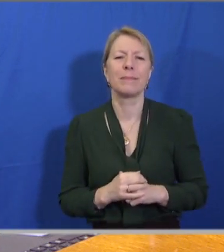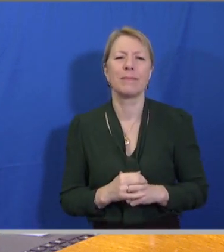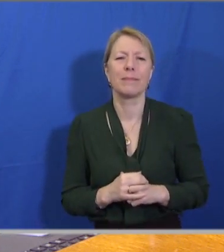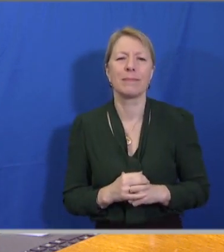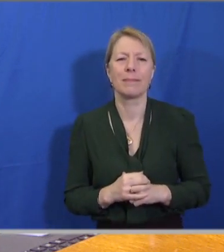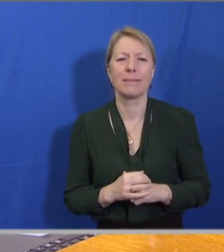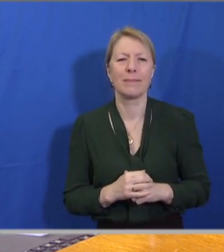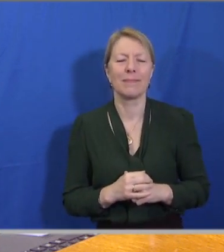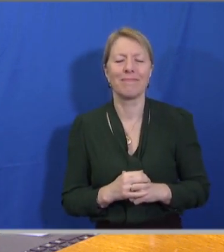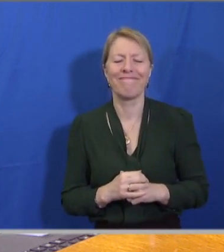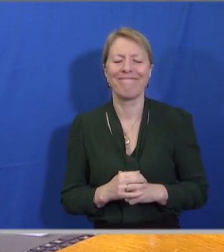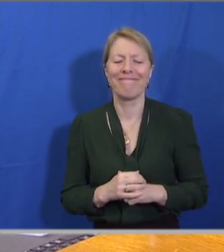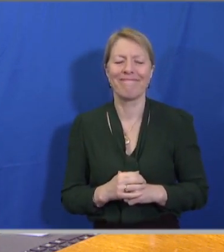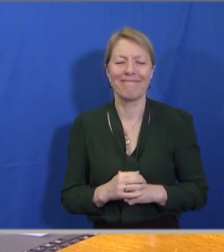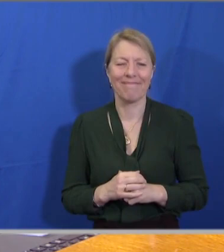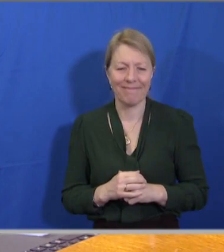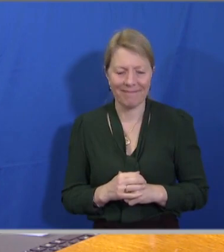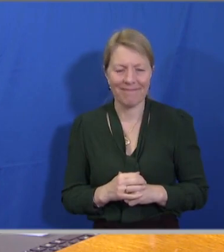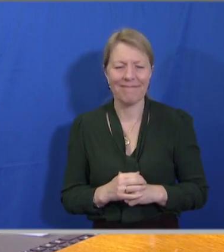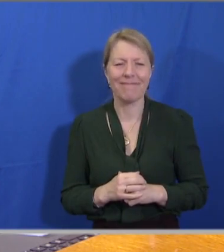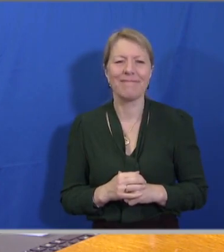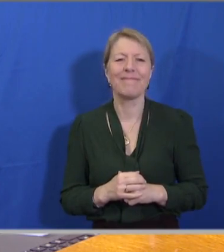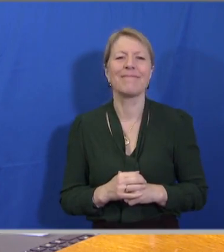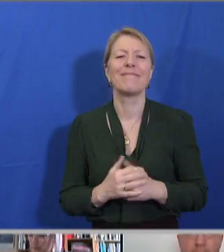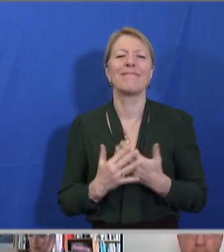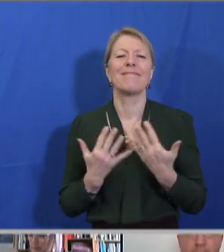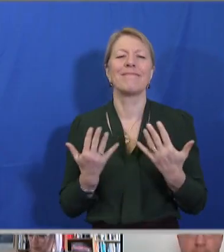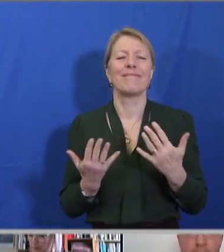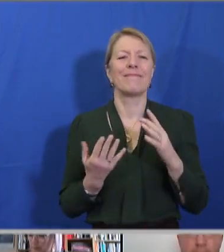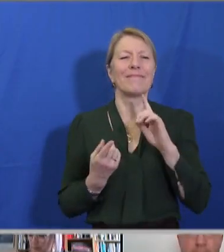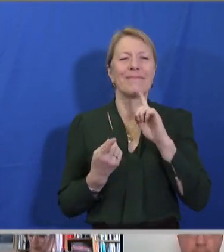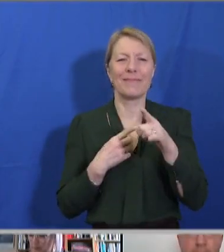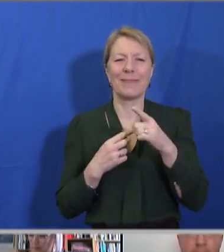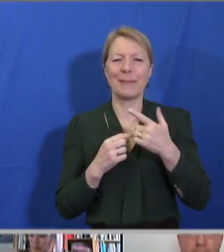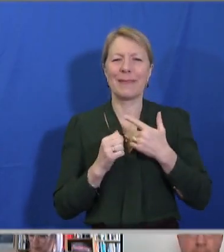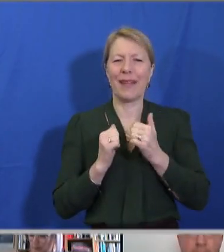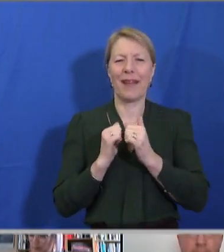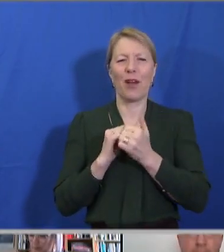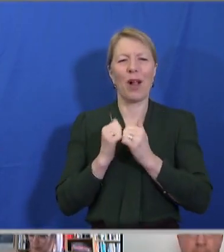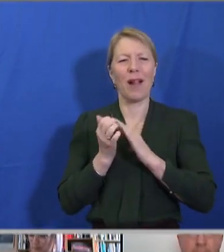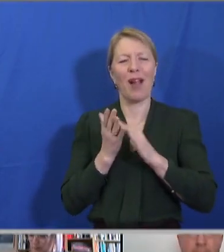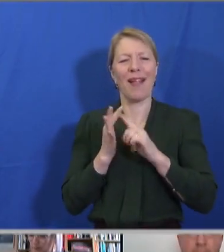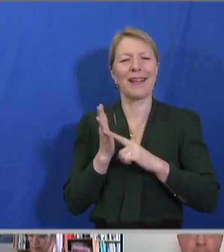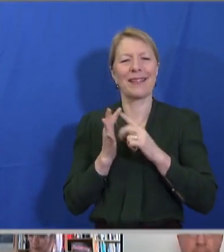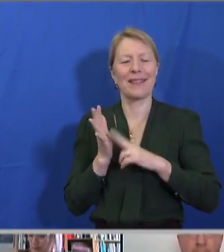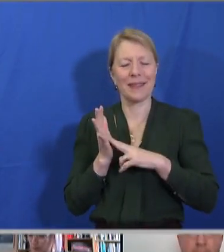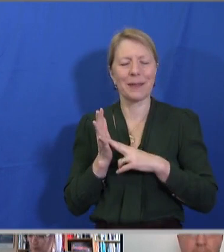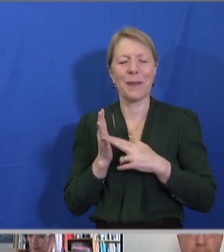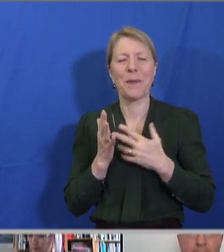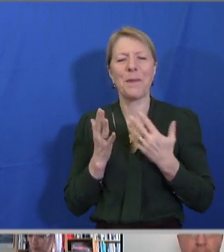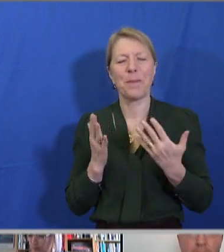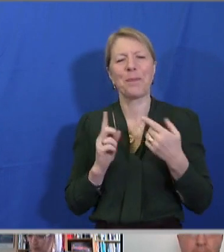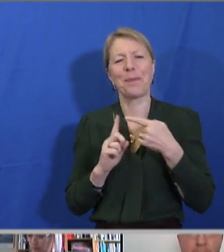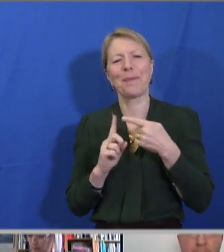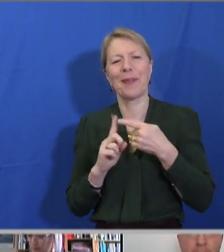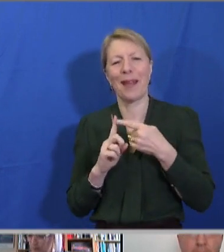Again, Chair, I'll come back with a detailed response on that. One of my colleagues, Colin Dunlop, who wasn't able to get on to it, dealt directly with that on my behalf. So if I